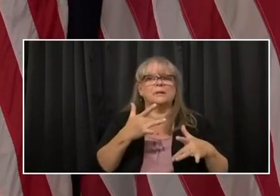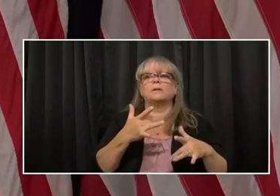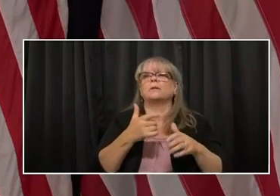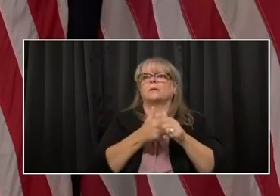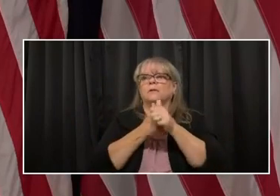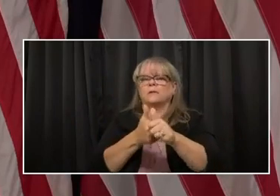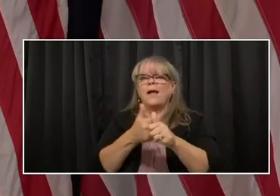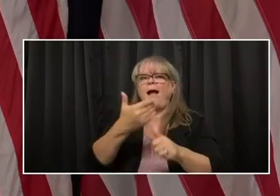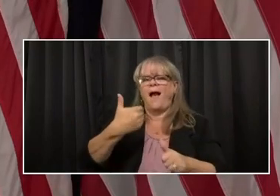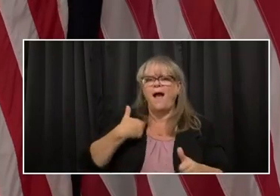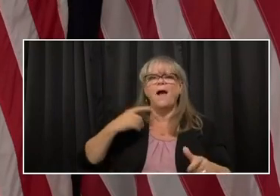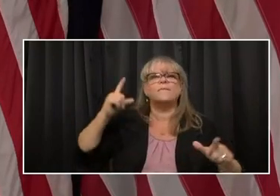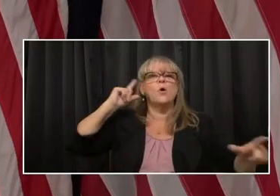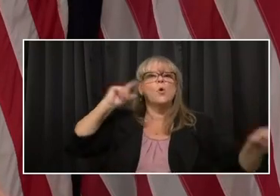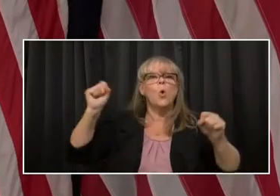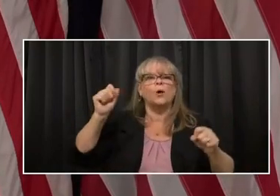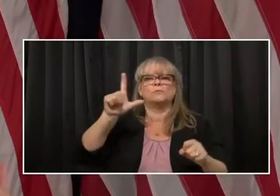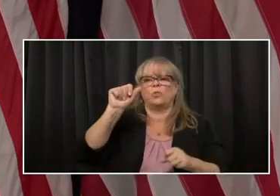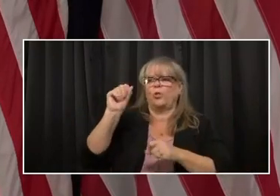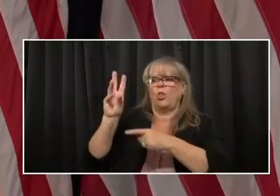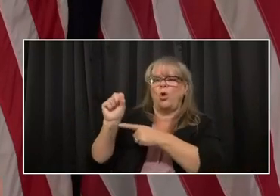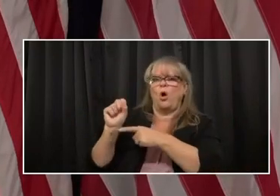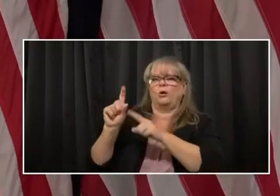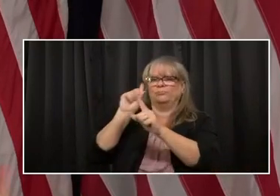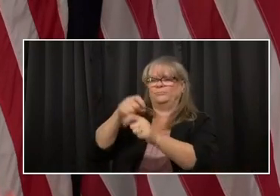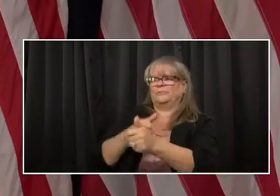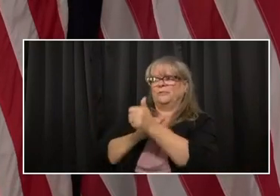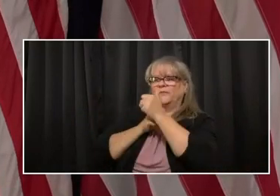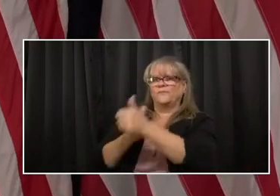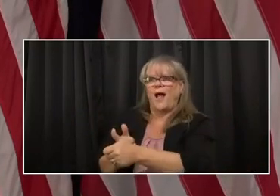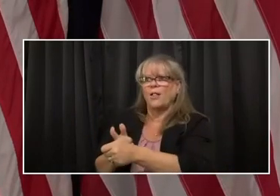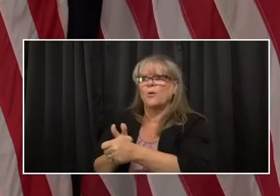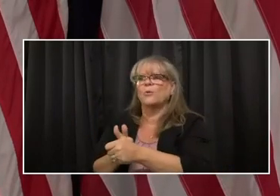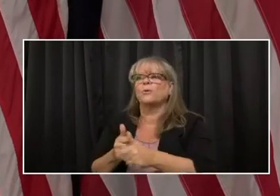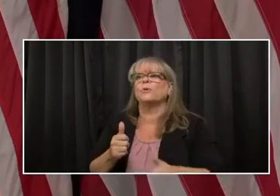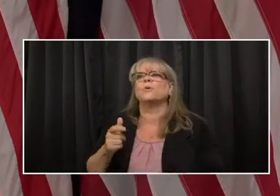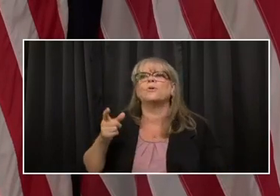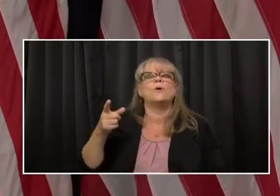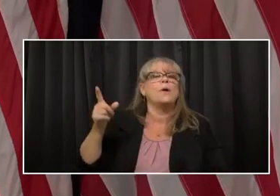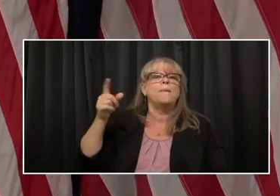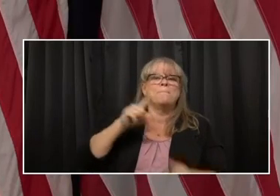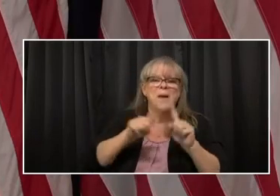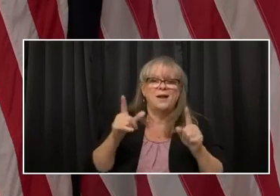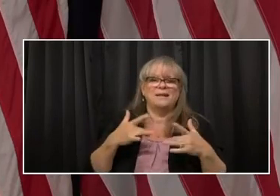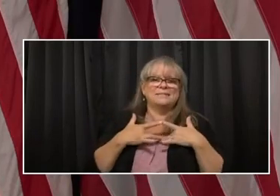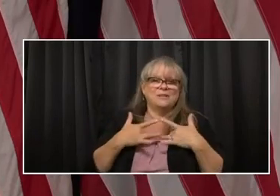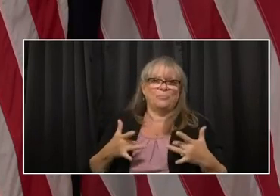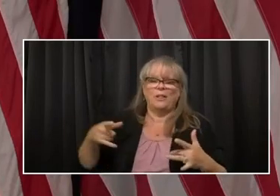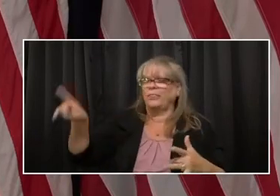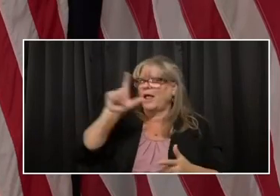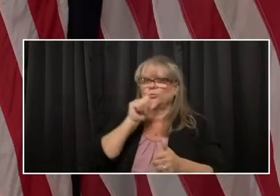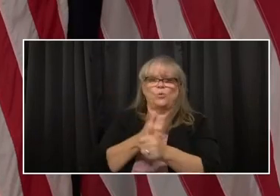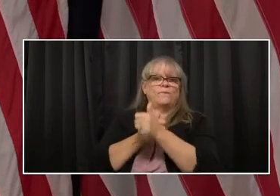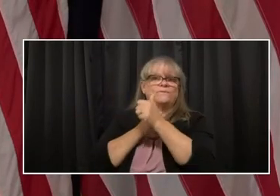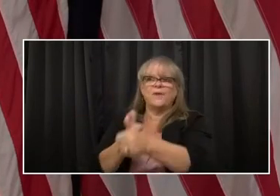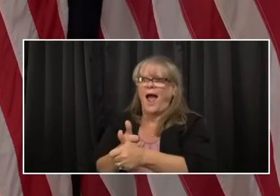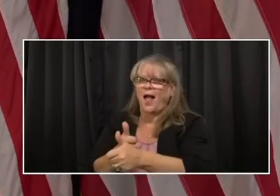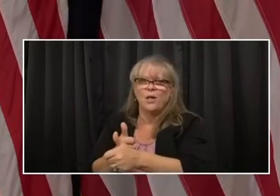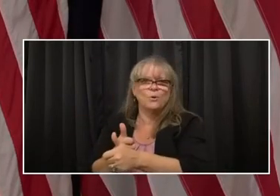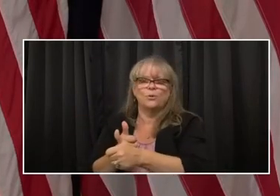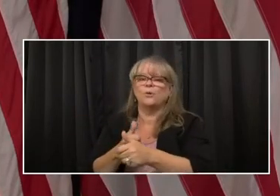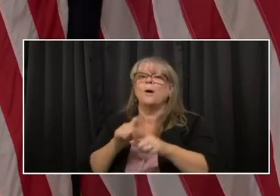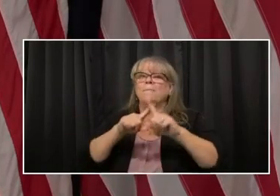normal requirements that often lapsed and often are not enforced. But in this time, they take on an added significance, because if